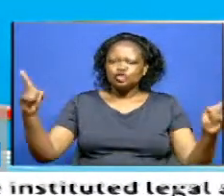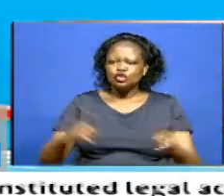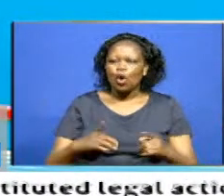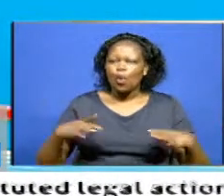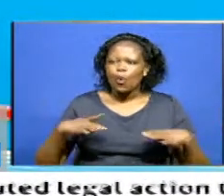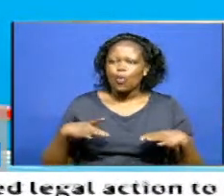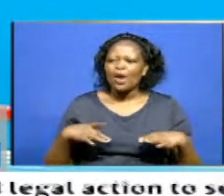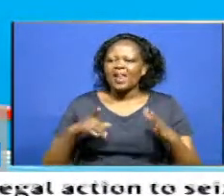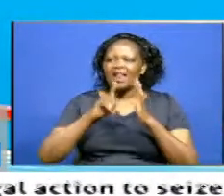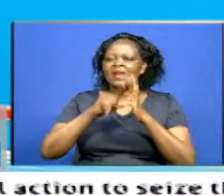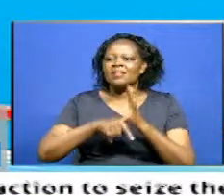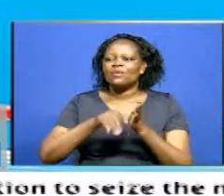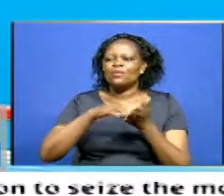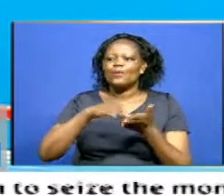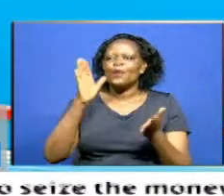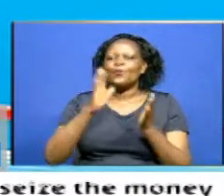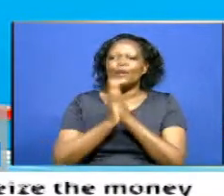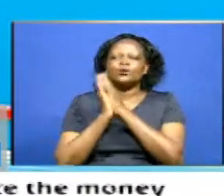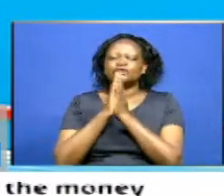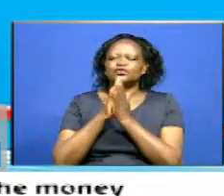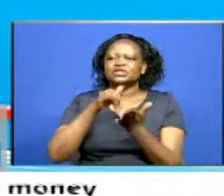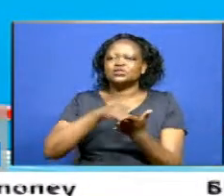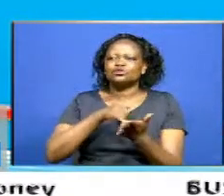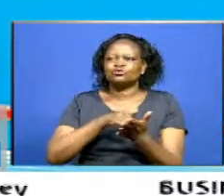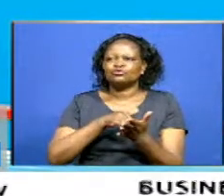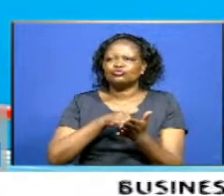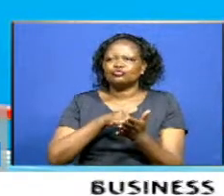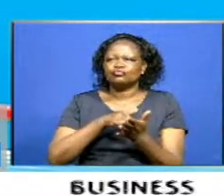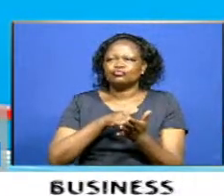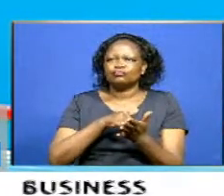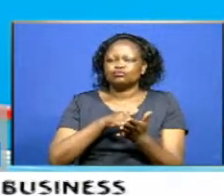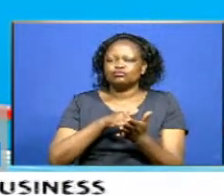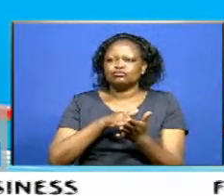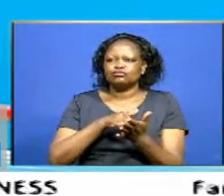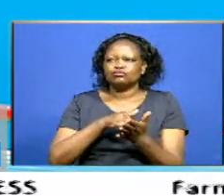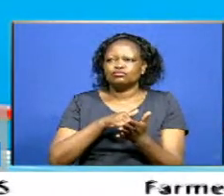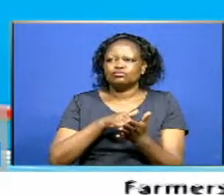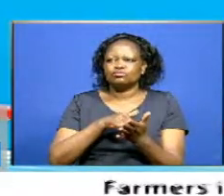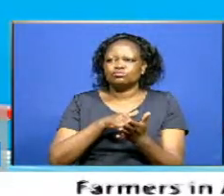thereafter we'll be back with more stories, including the